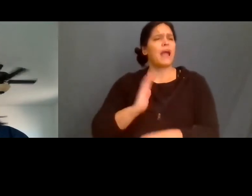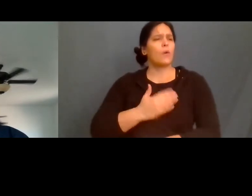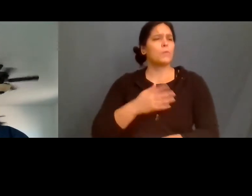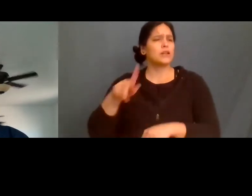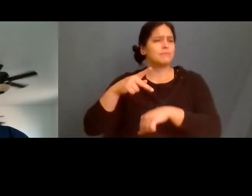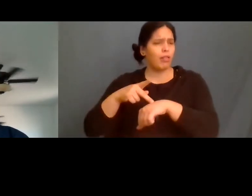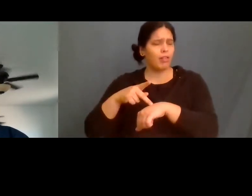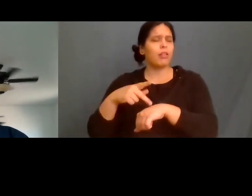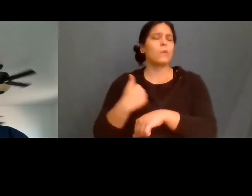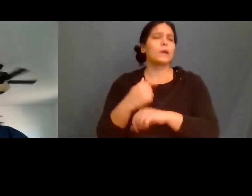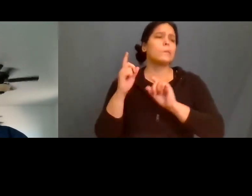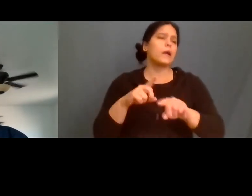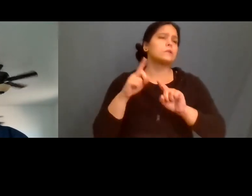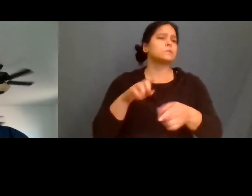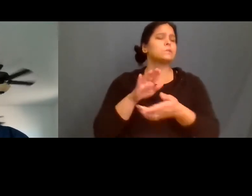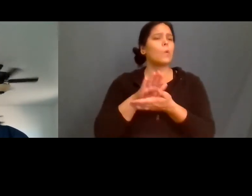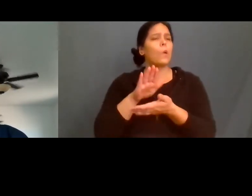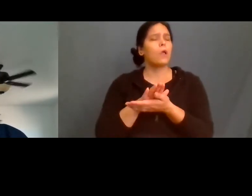And we went to school in